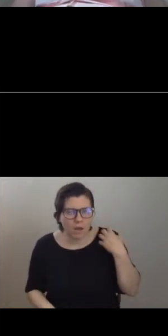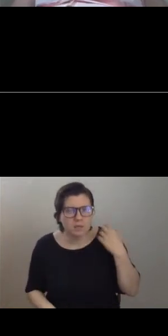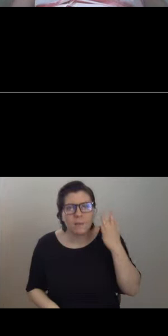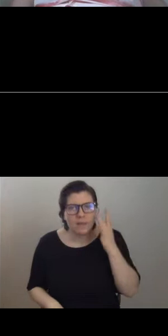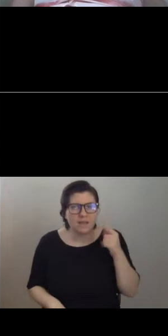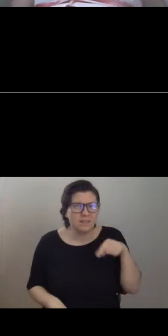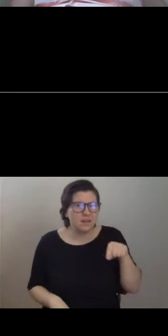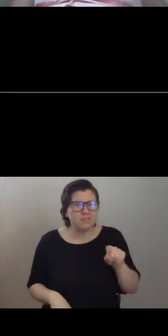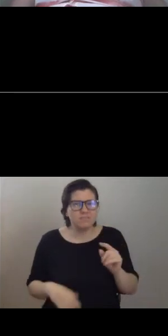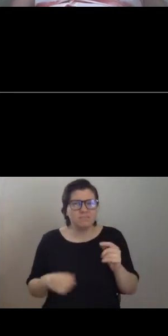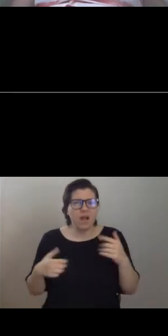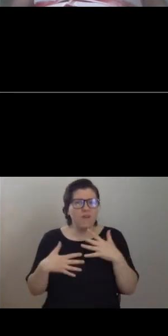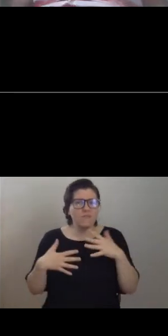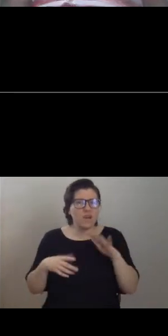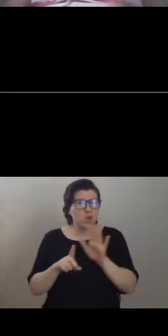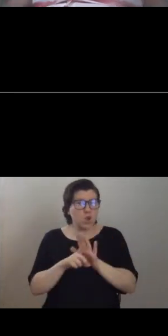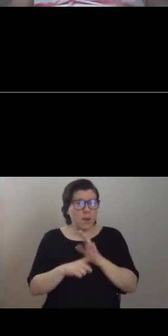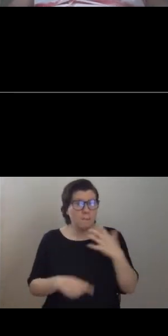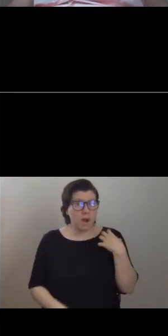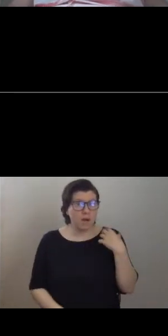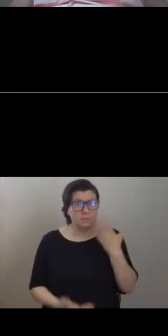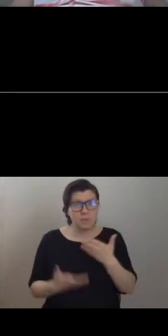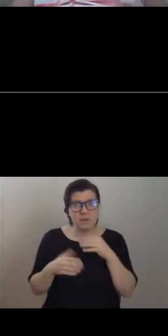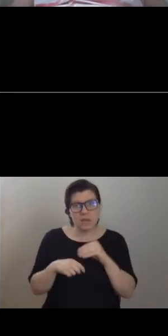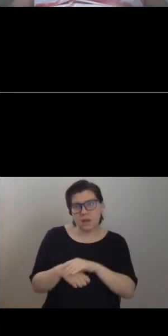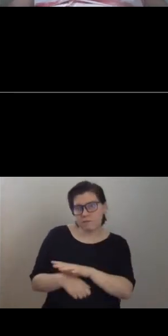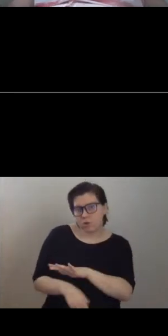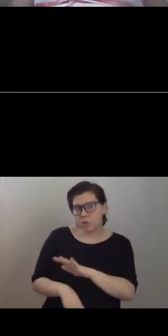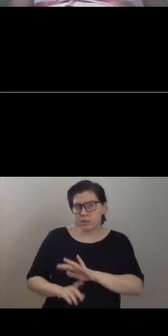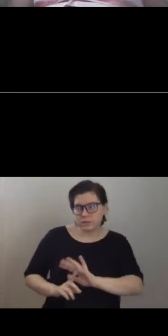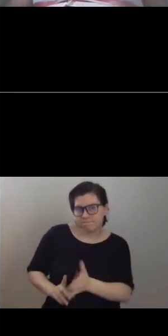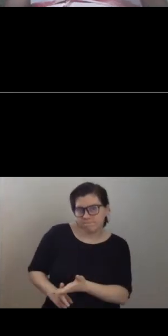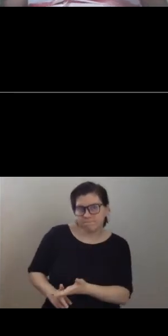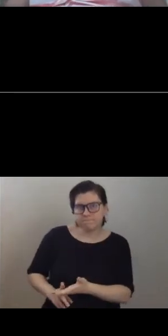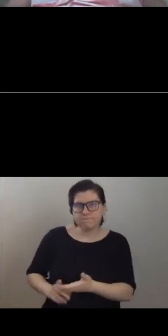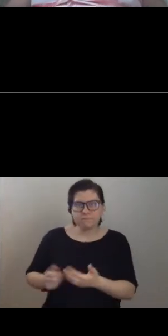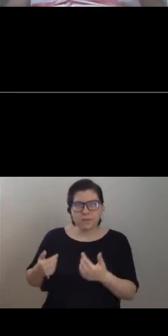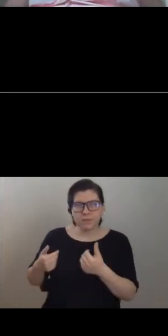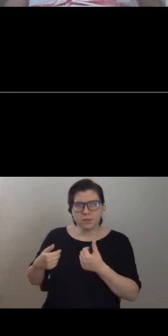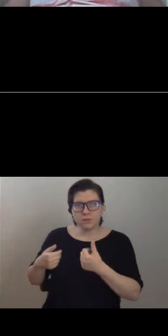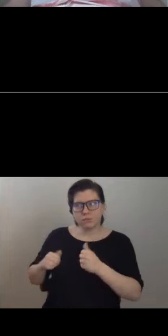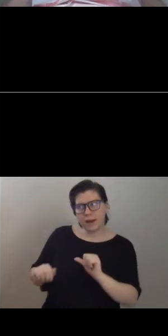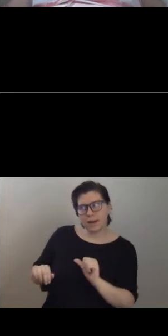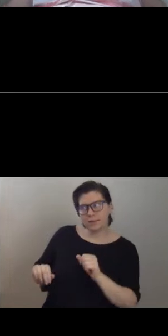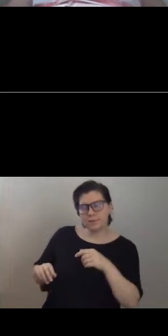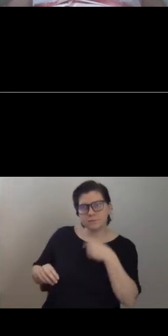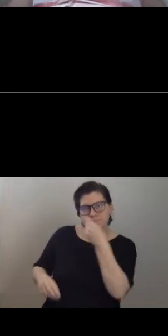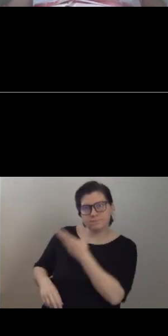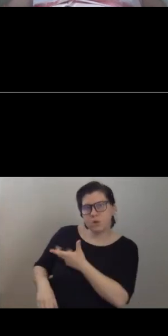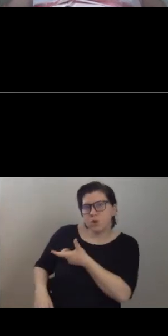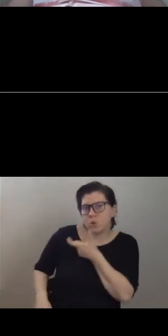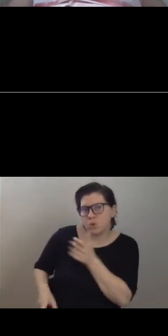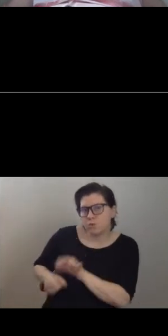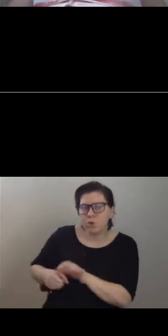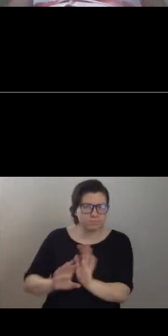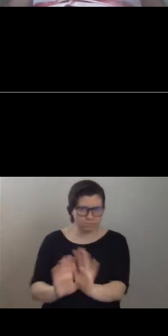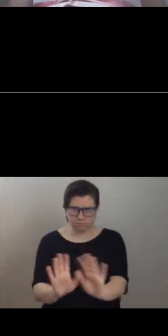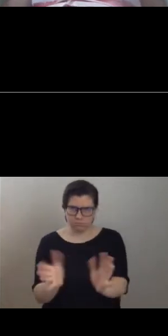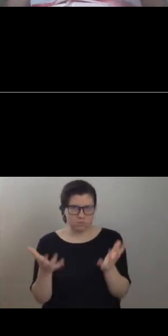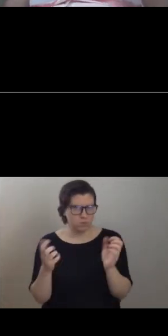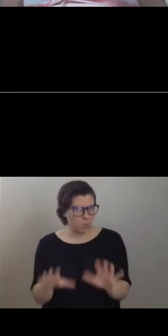that your boss may influence your vote or tell you who to vote for. So they wouldn't want that. Or if